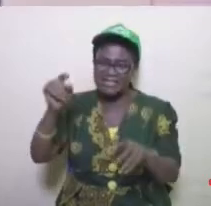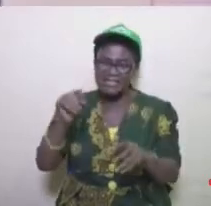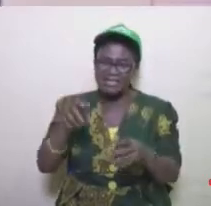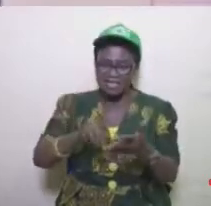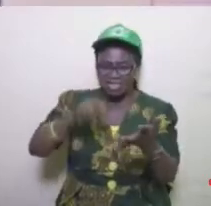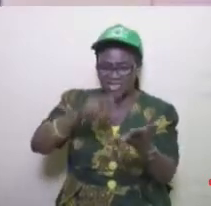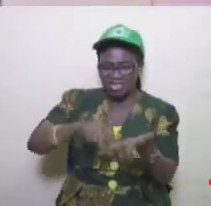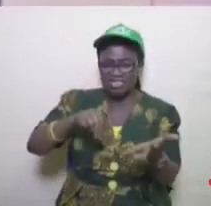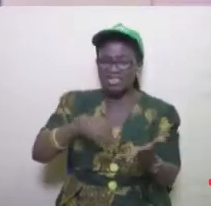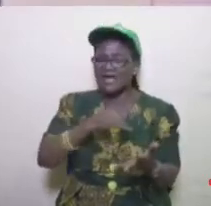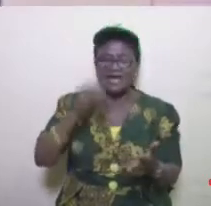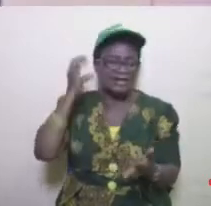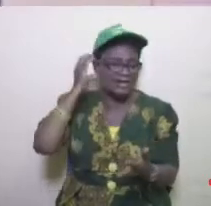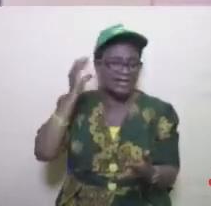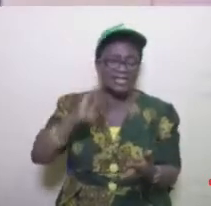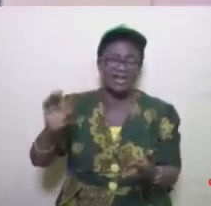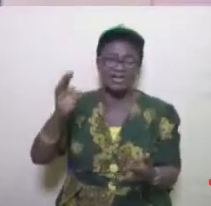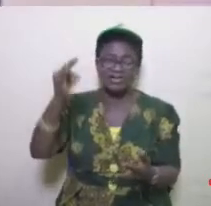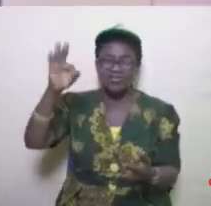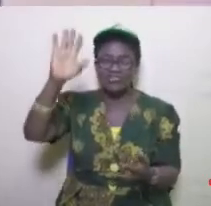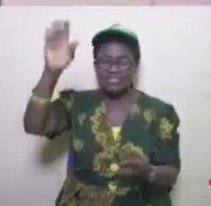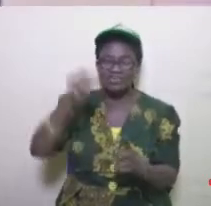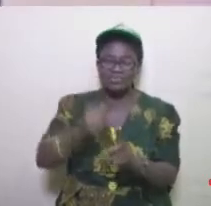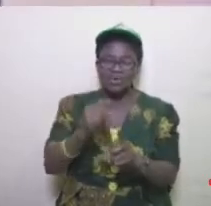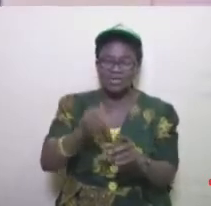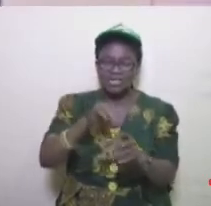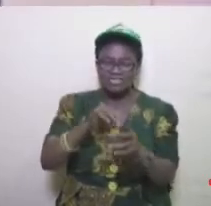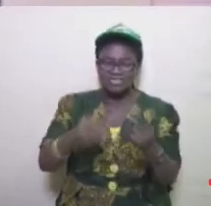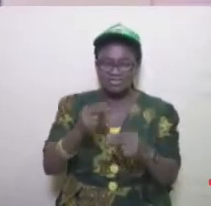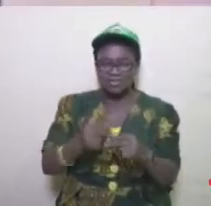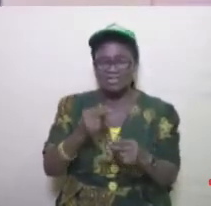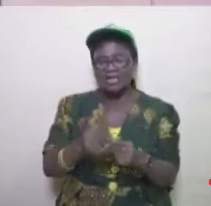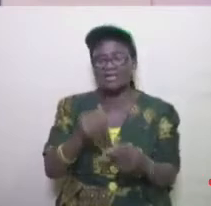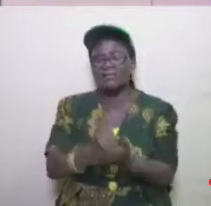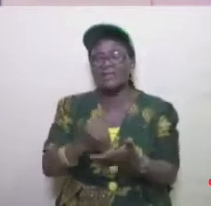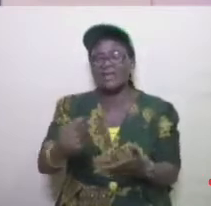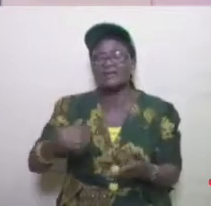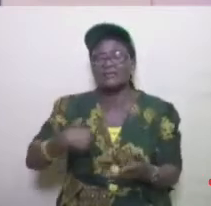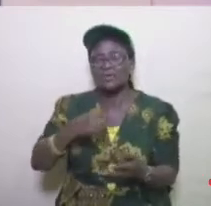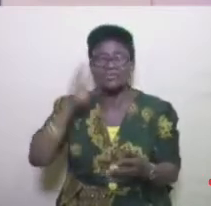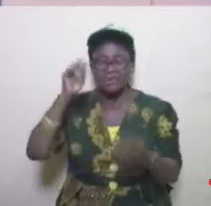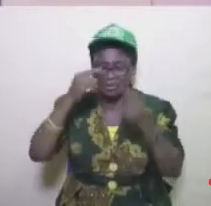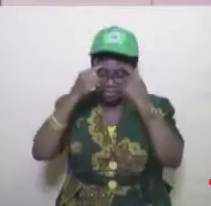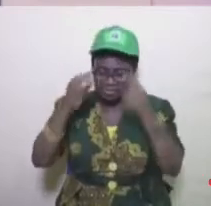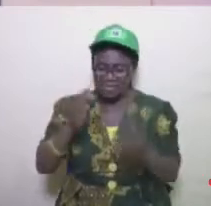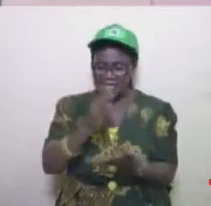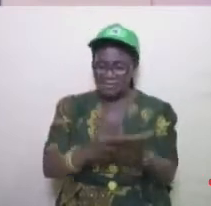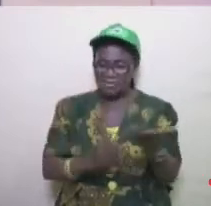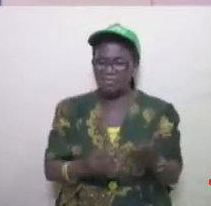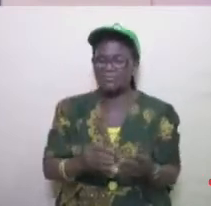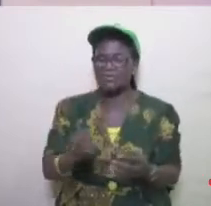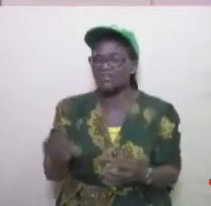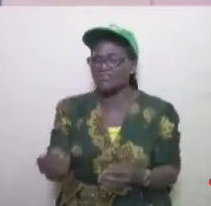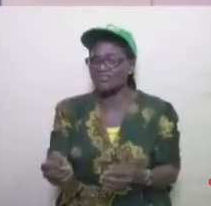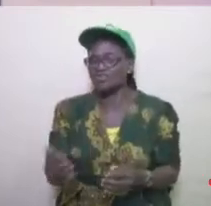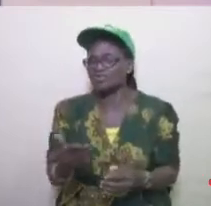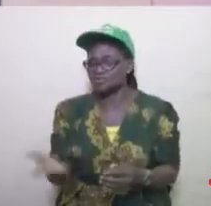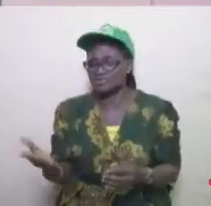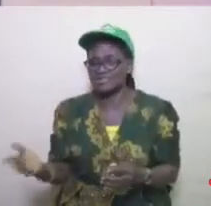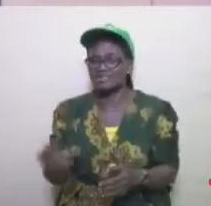word in the name of Jesus. Amen. I want to consider some few things from this particular